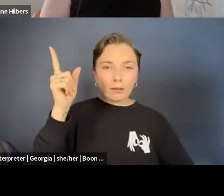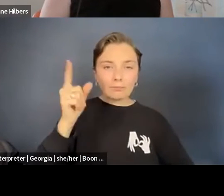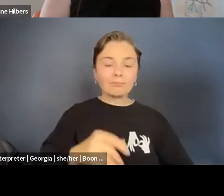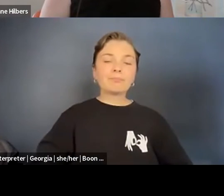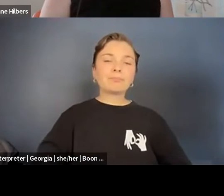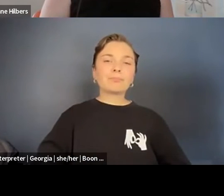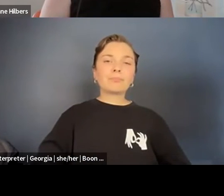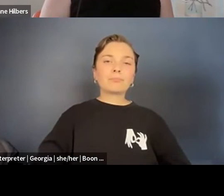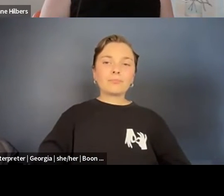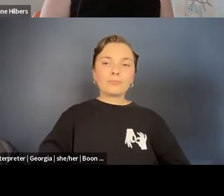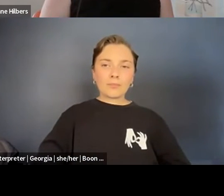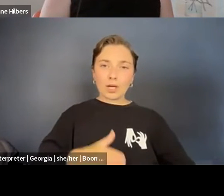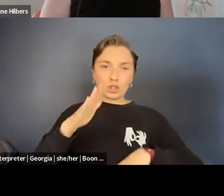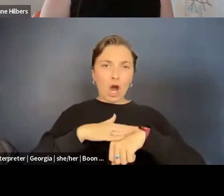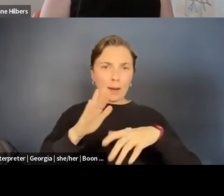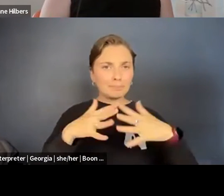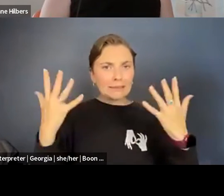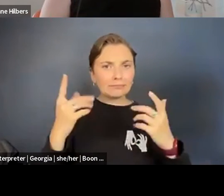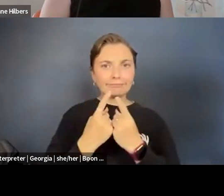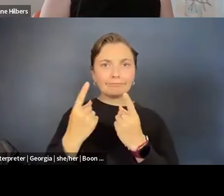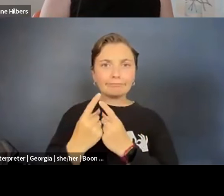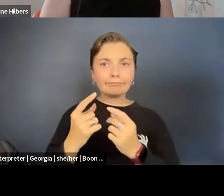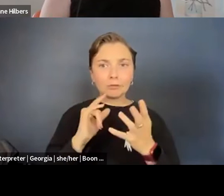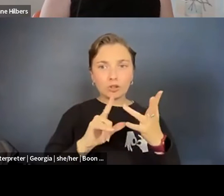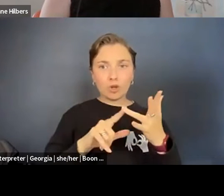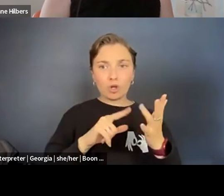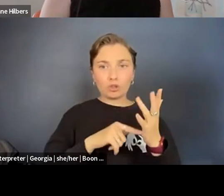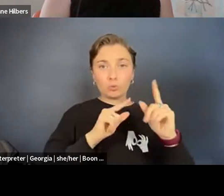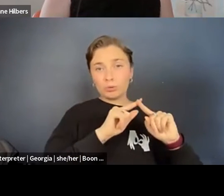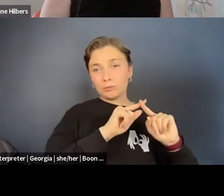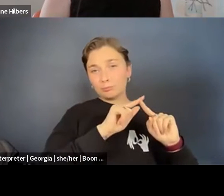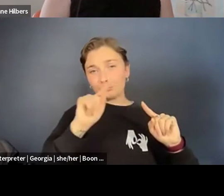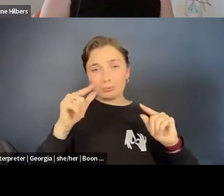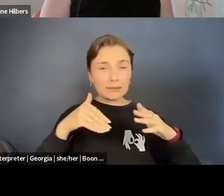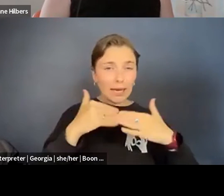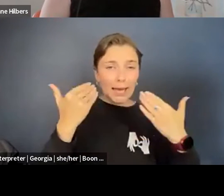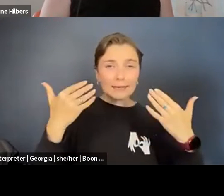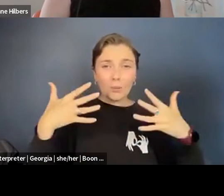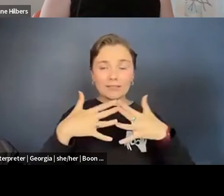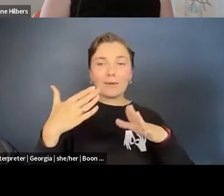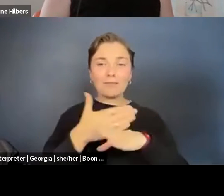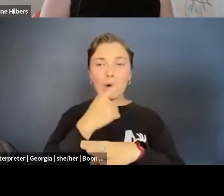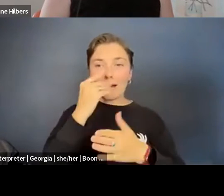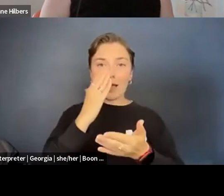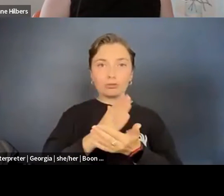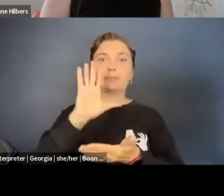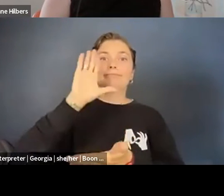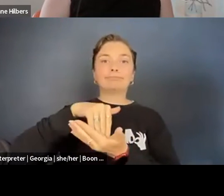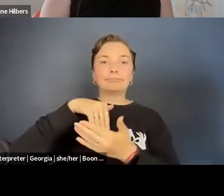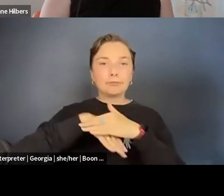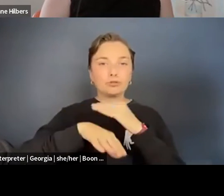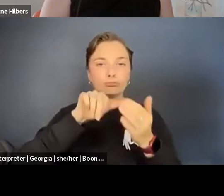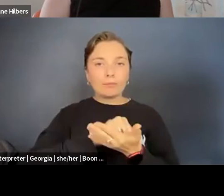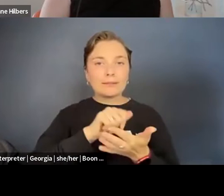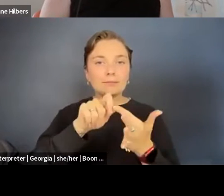is a big deal. So getting somewhere, it takes days, weeks, whatever, before I can actually get in place. So in